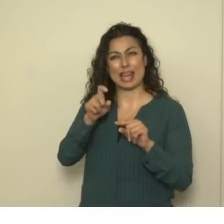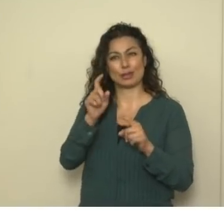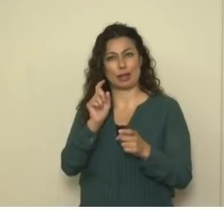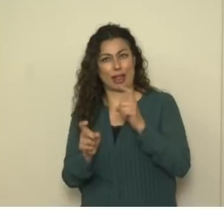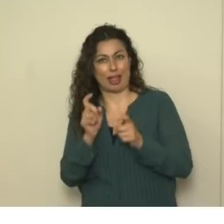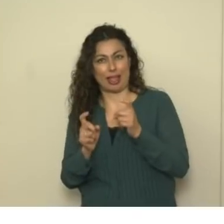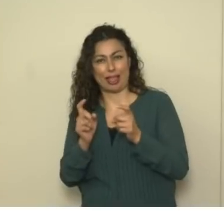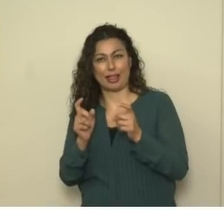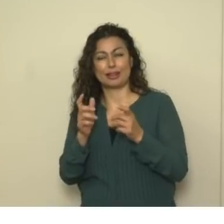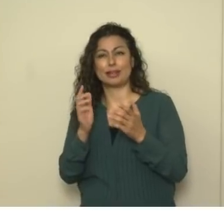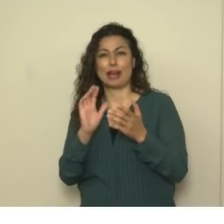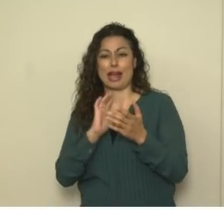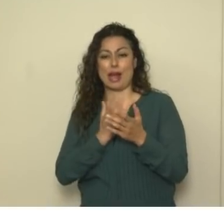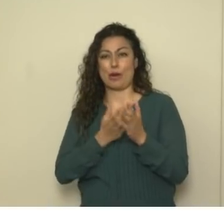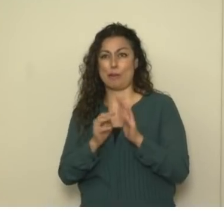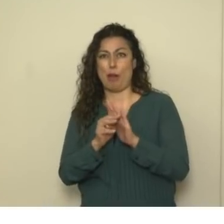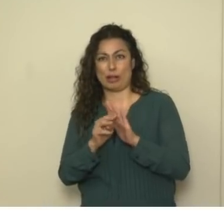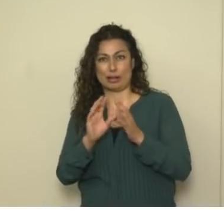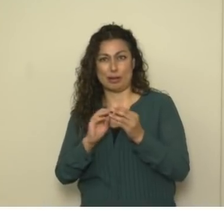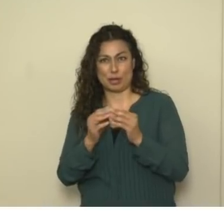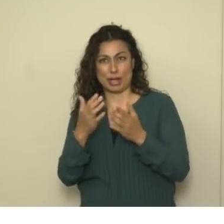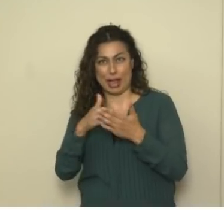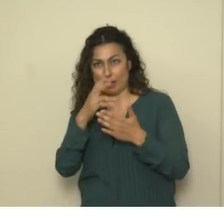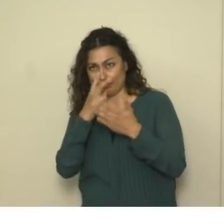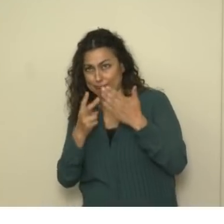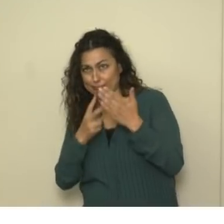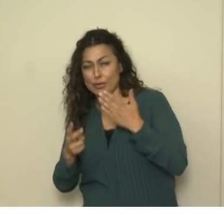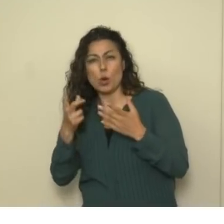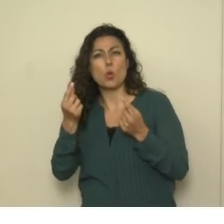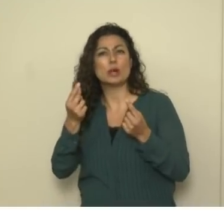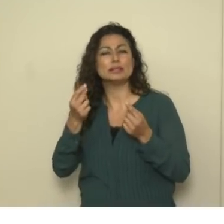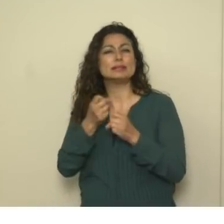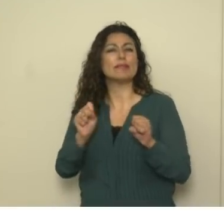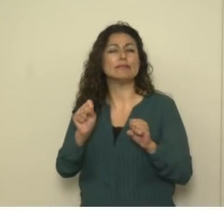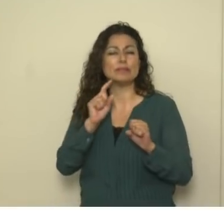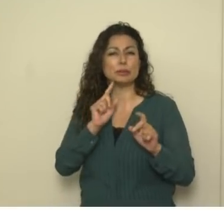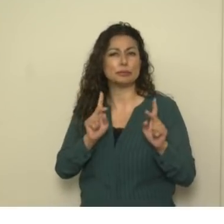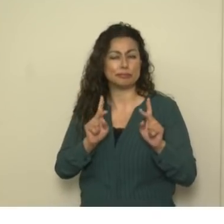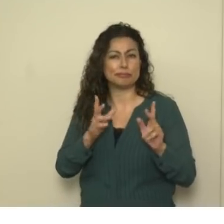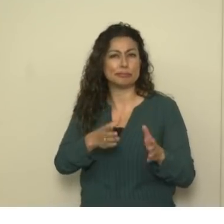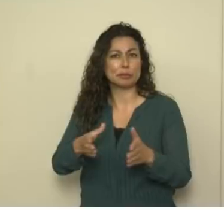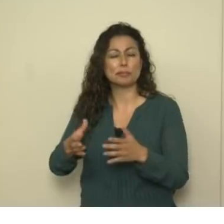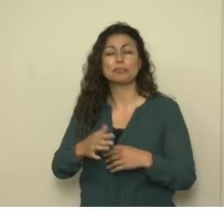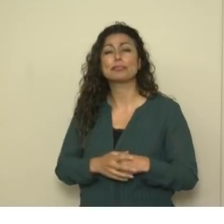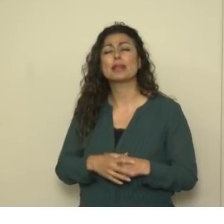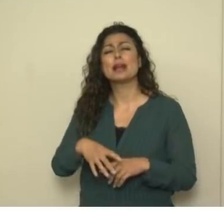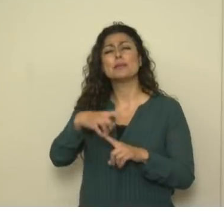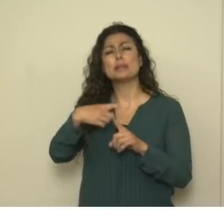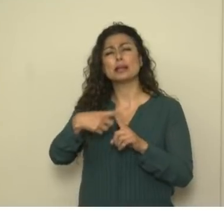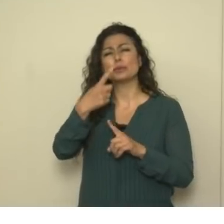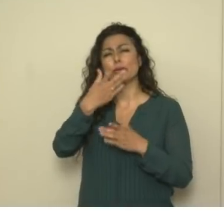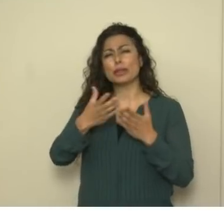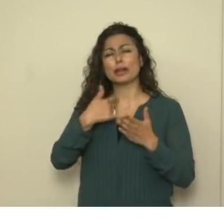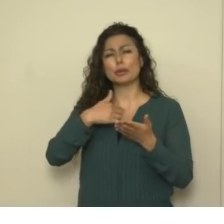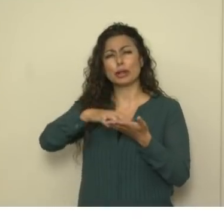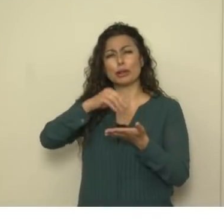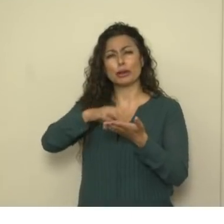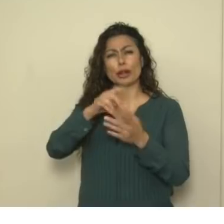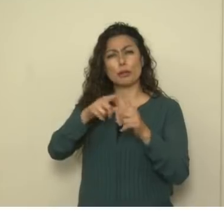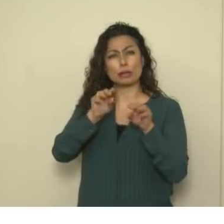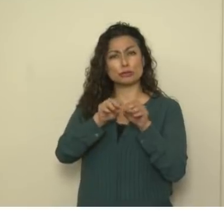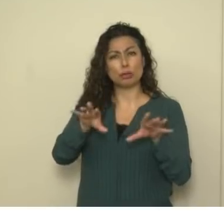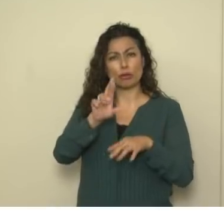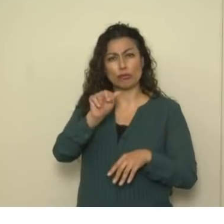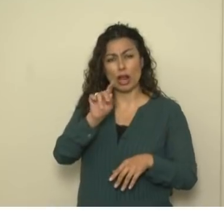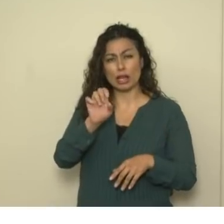different scenarios to figure out what is safest for people. I also wanted to say, too, that one of the things we learned about the spread rate when we saw